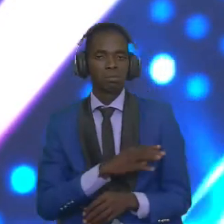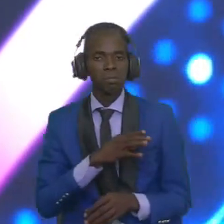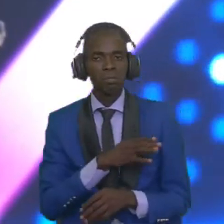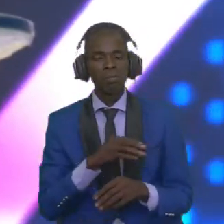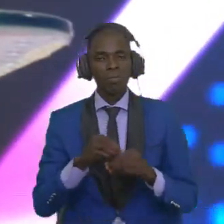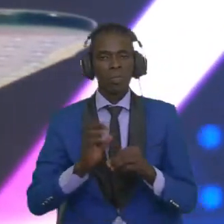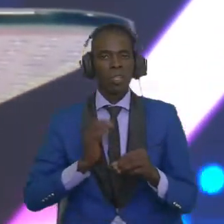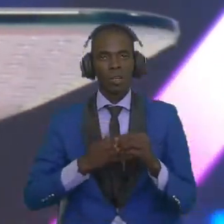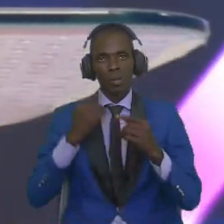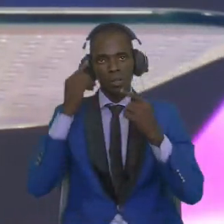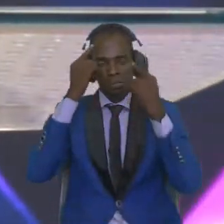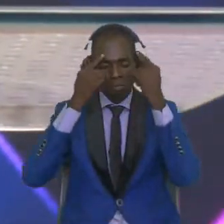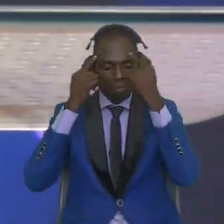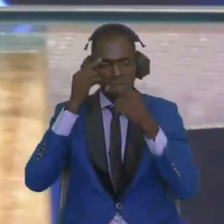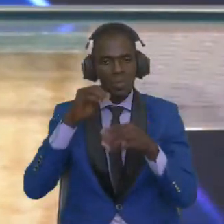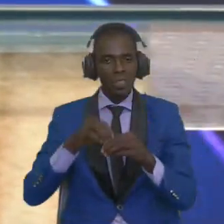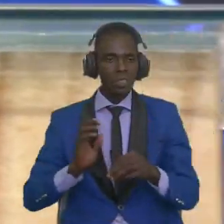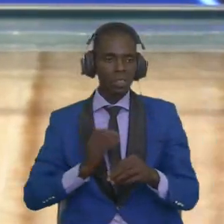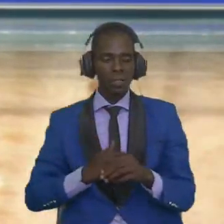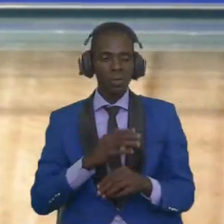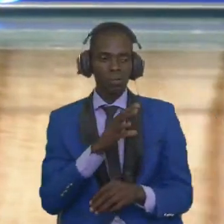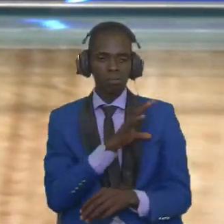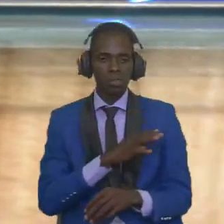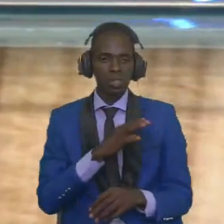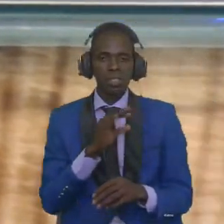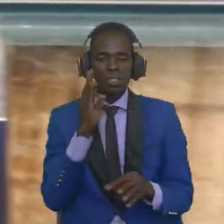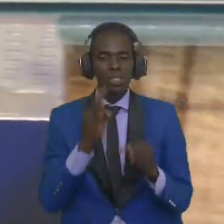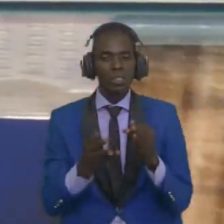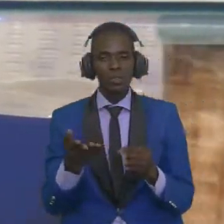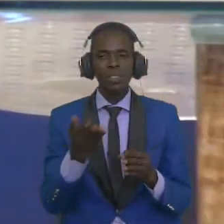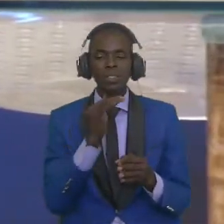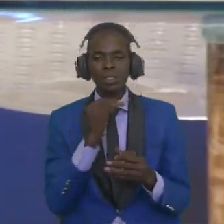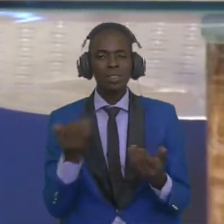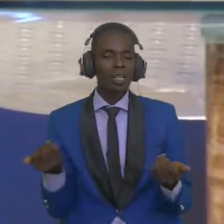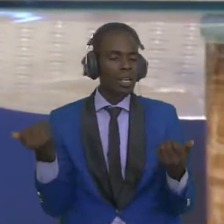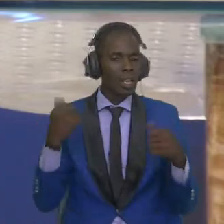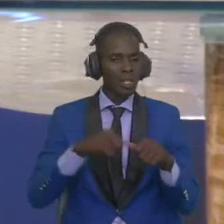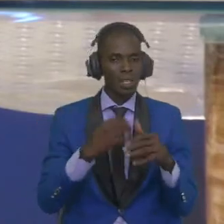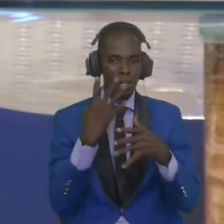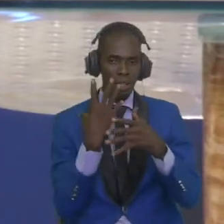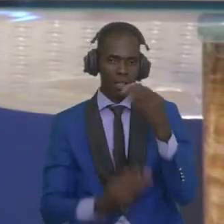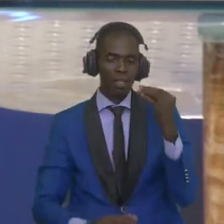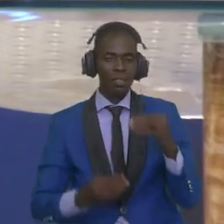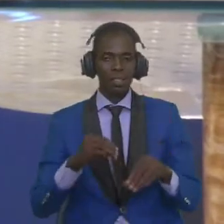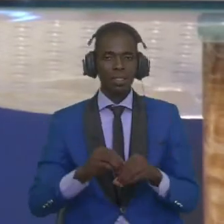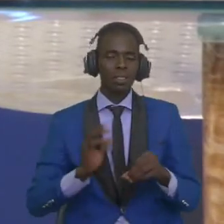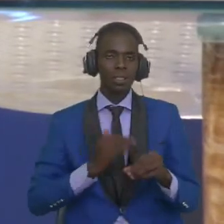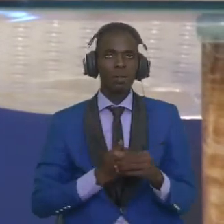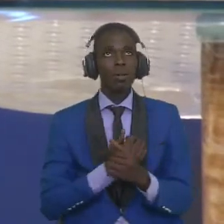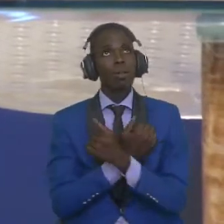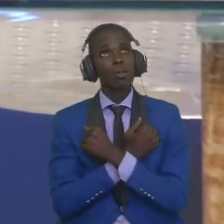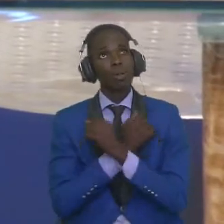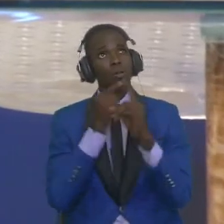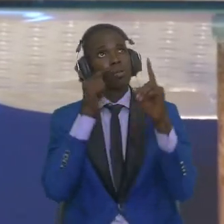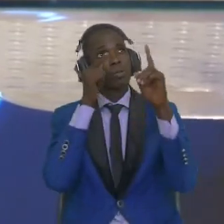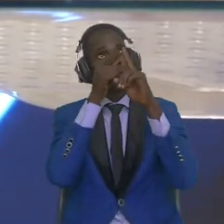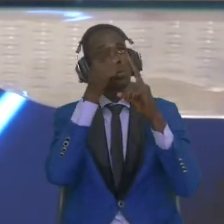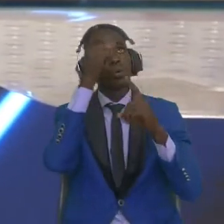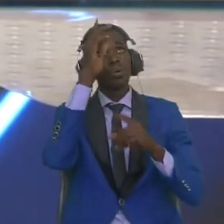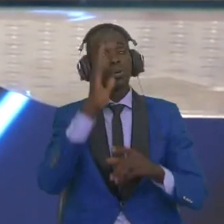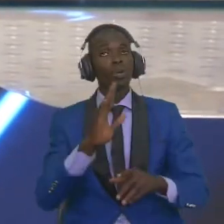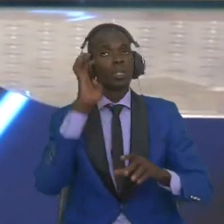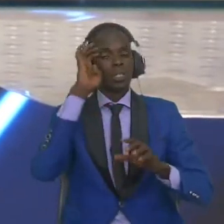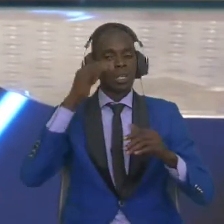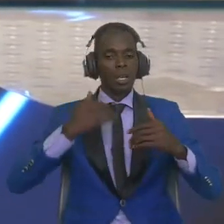our thoughts, in our character, if there's any deficiency in our love towards God, he has